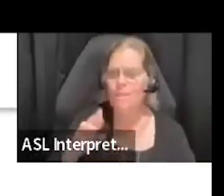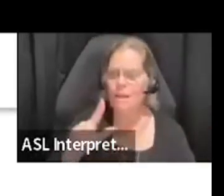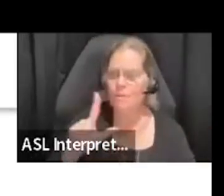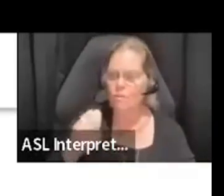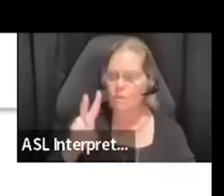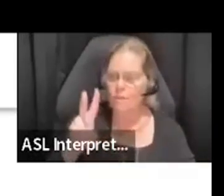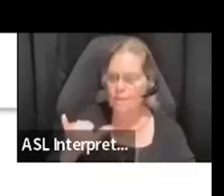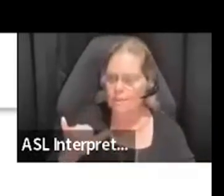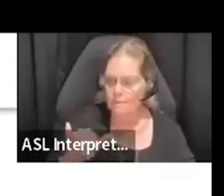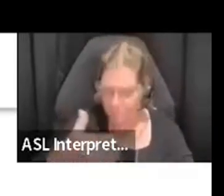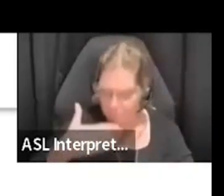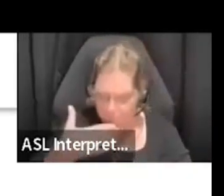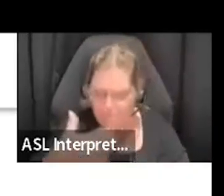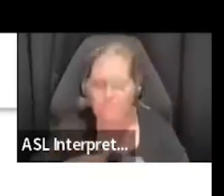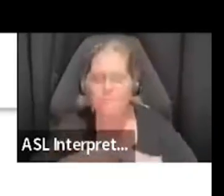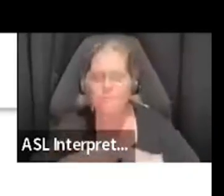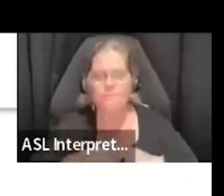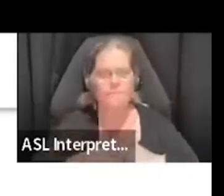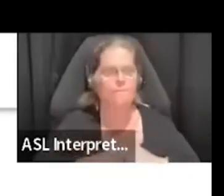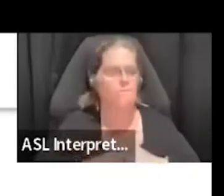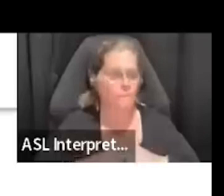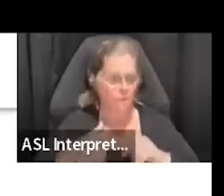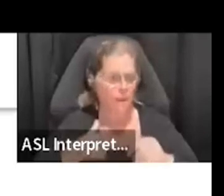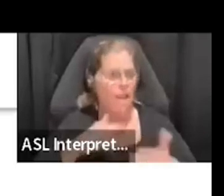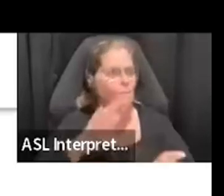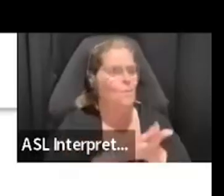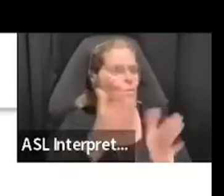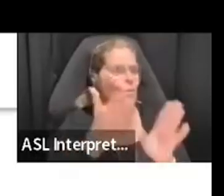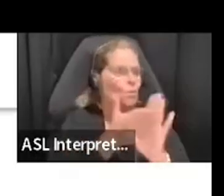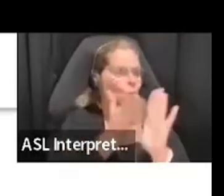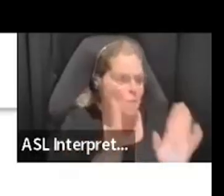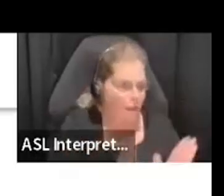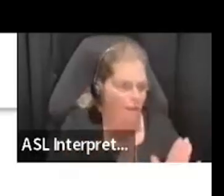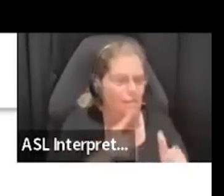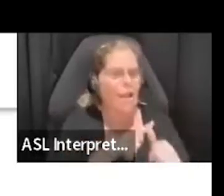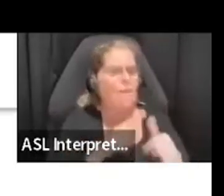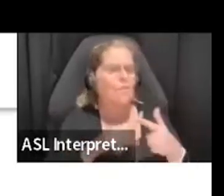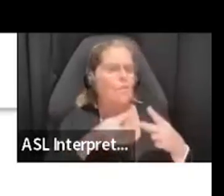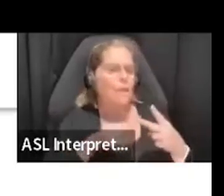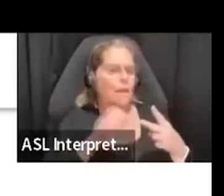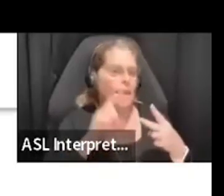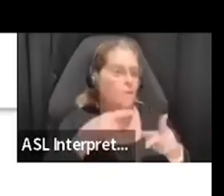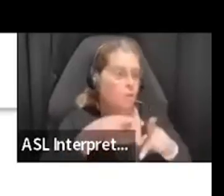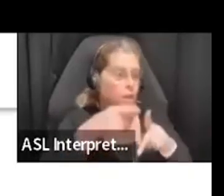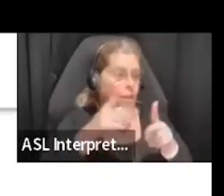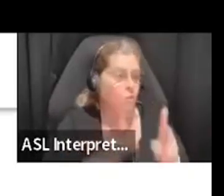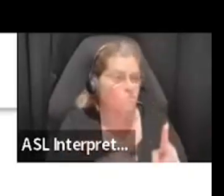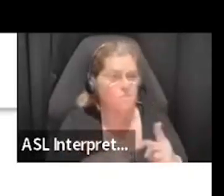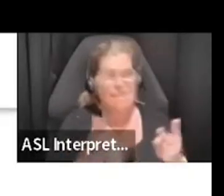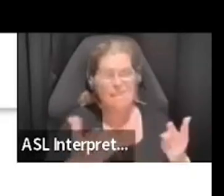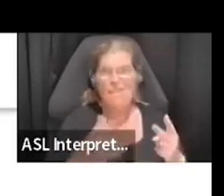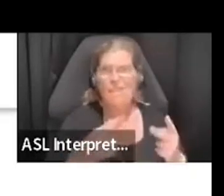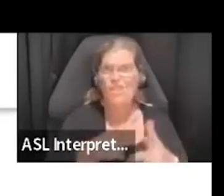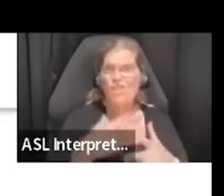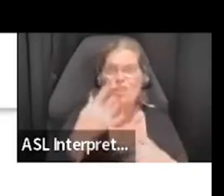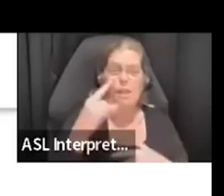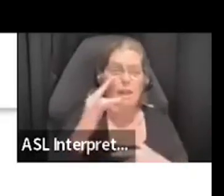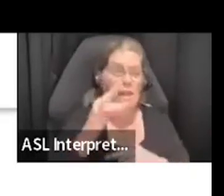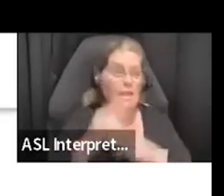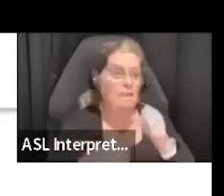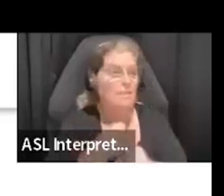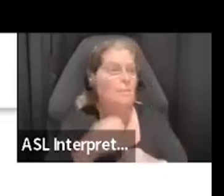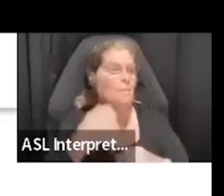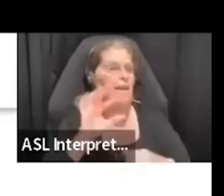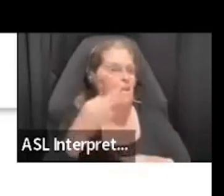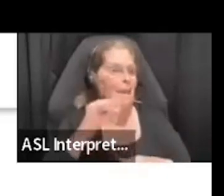So I'm a practicing school psychologist as well as educational specialist, been in the field 18 years now. This is year